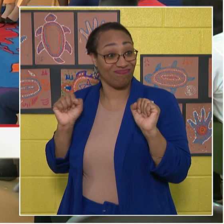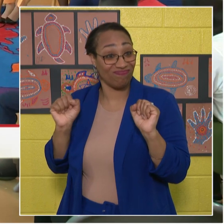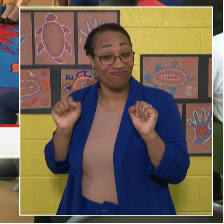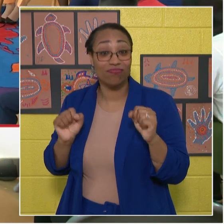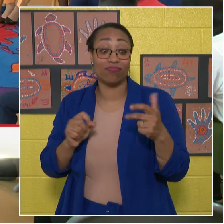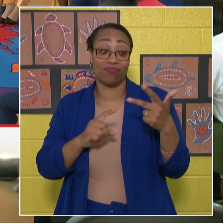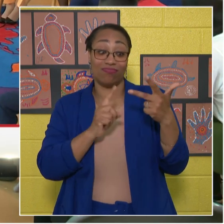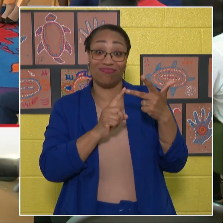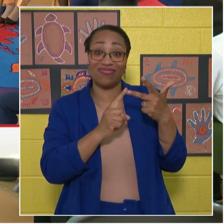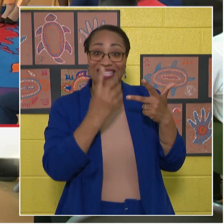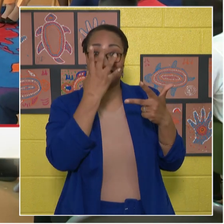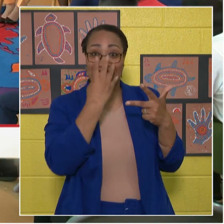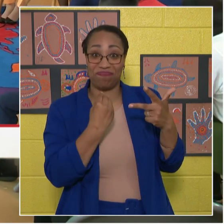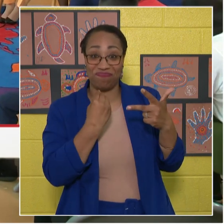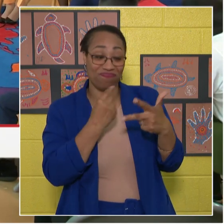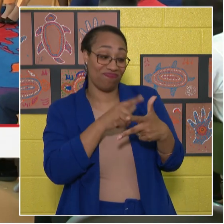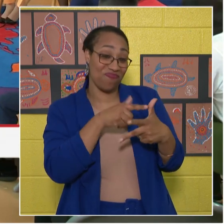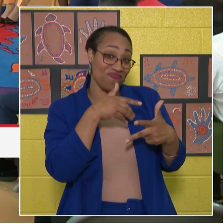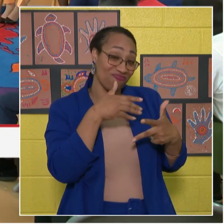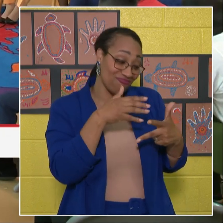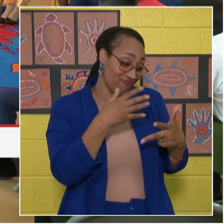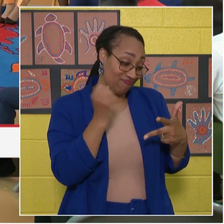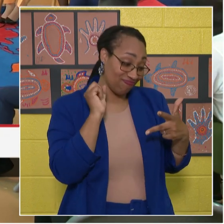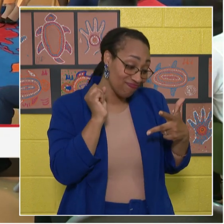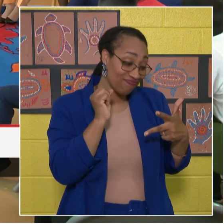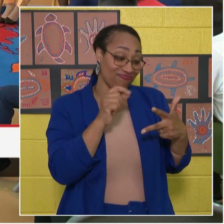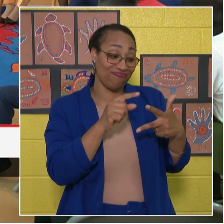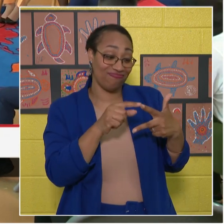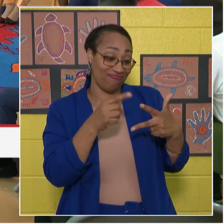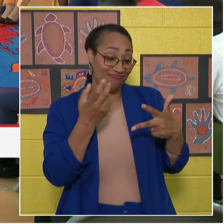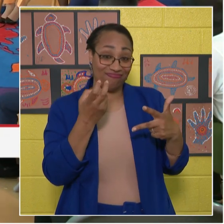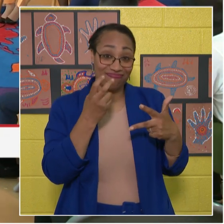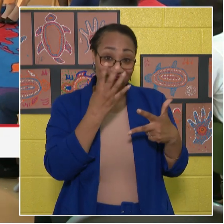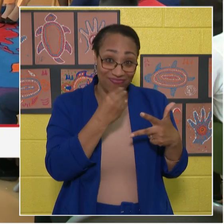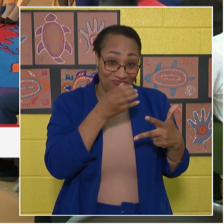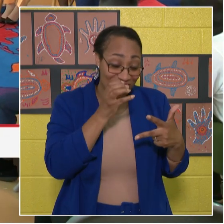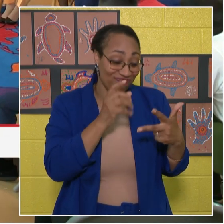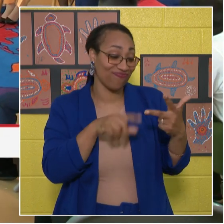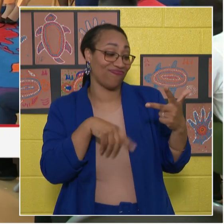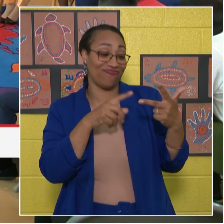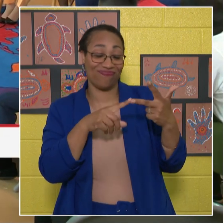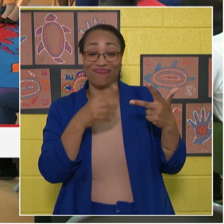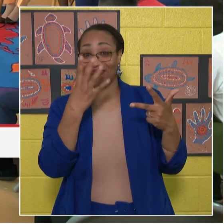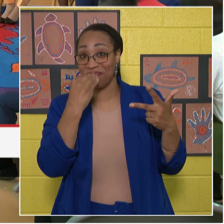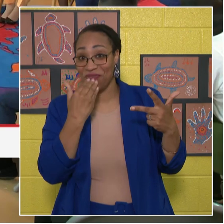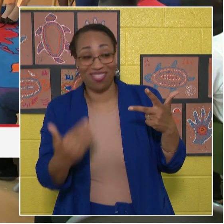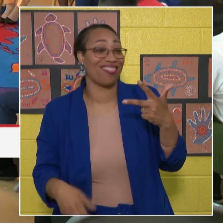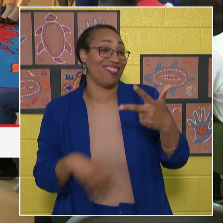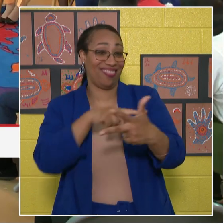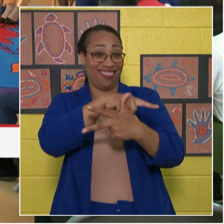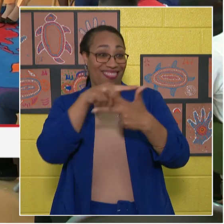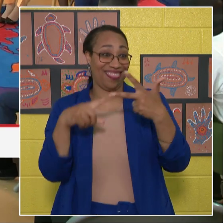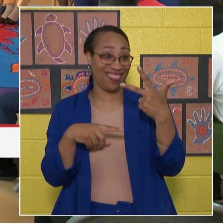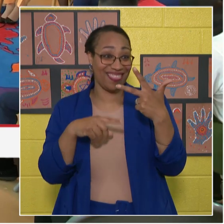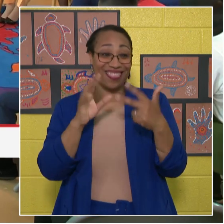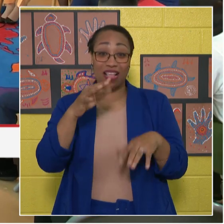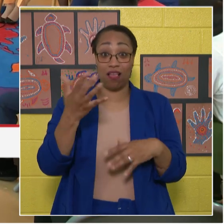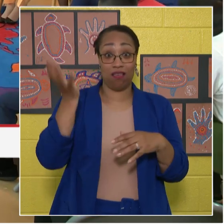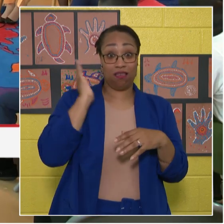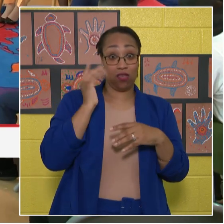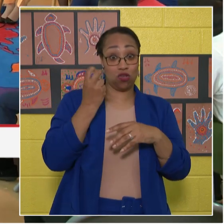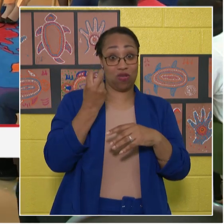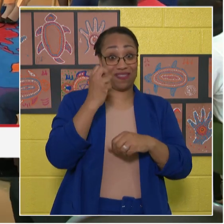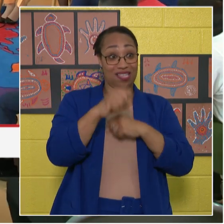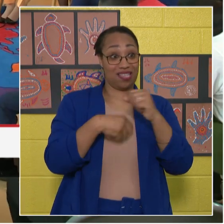it's good to have a schedule. Early on when I was running for office, Mayor Fenty, who was my